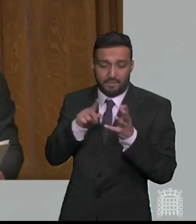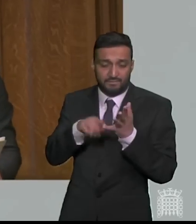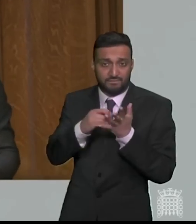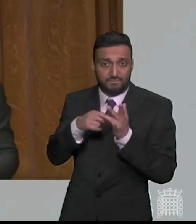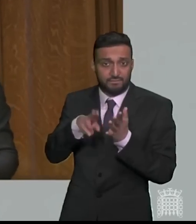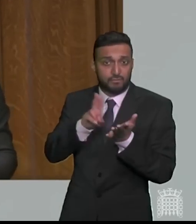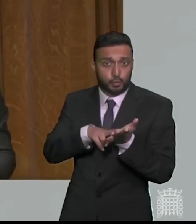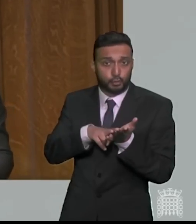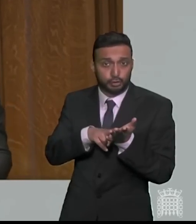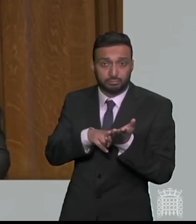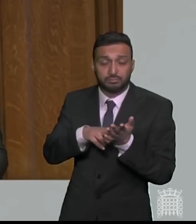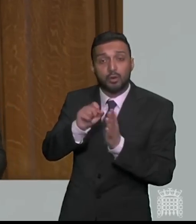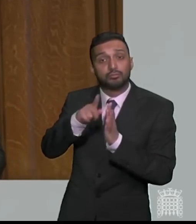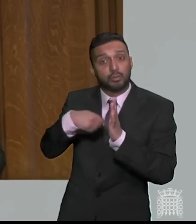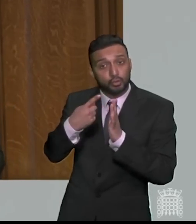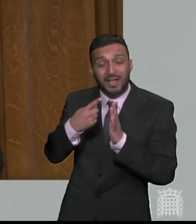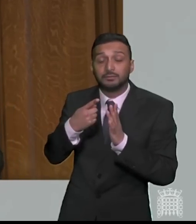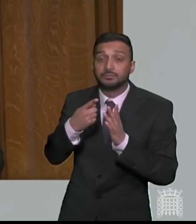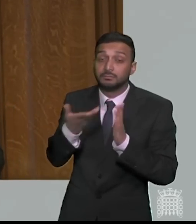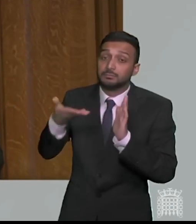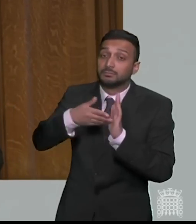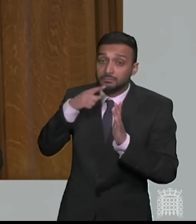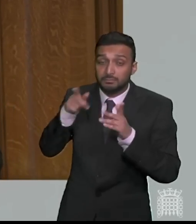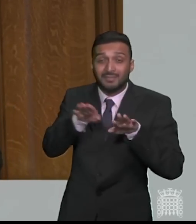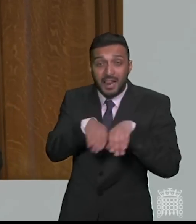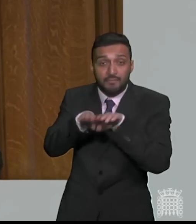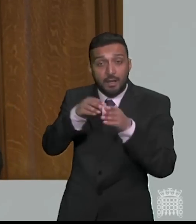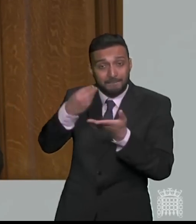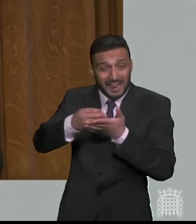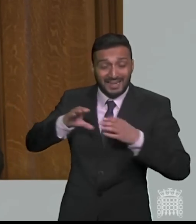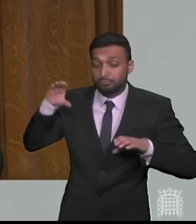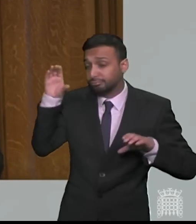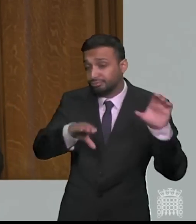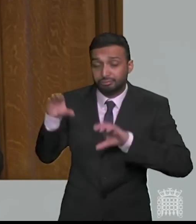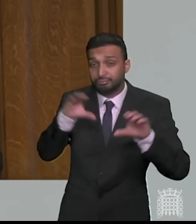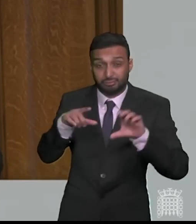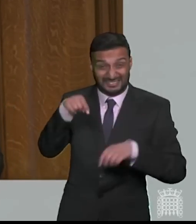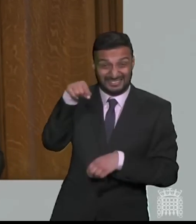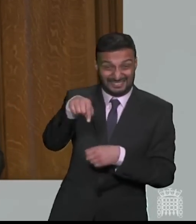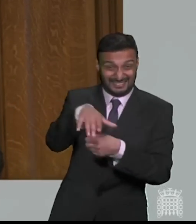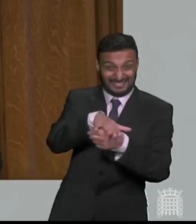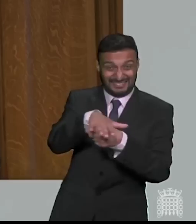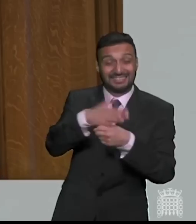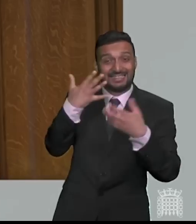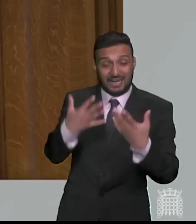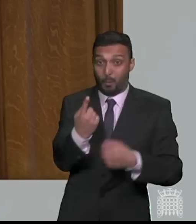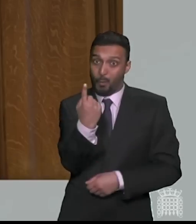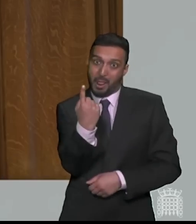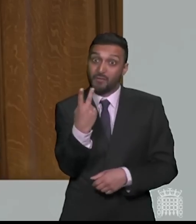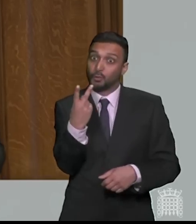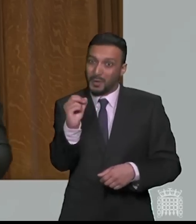for Worksop Town Centre, and will now be part of one of the 20 areas selected as part of a new £400